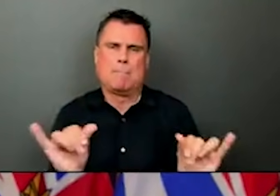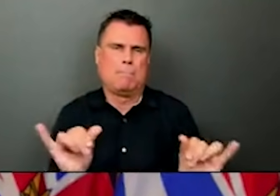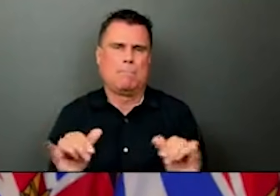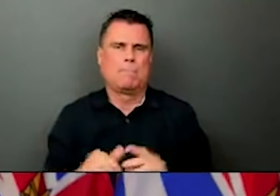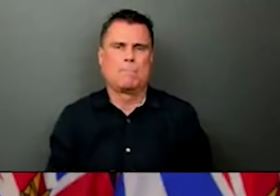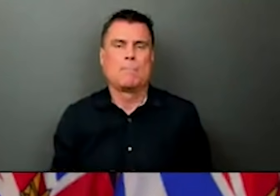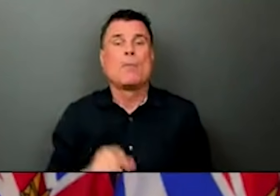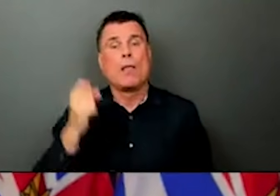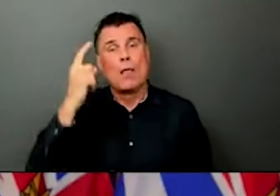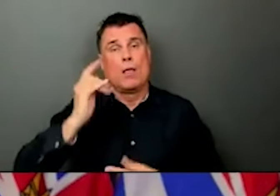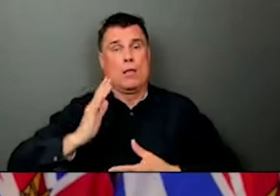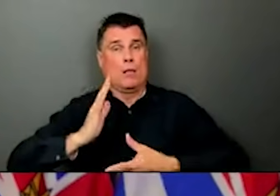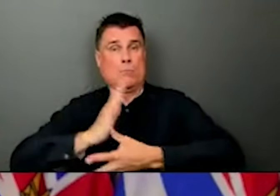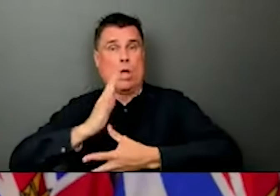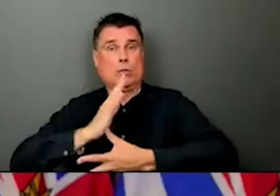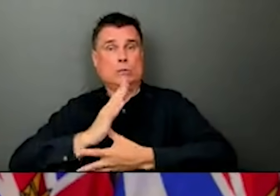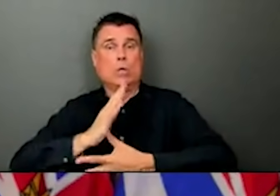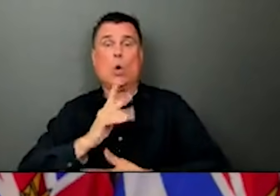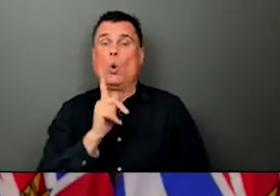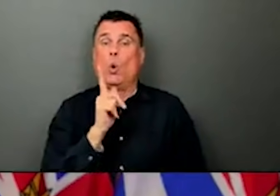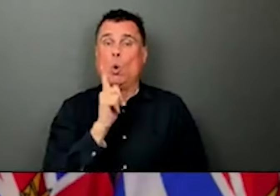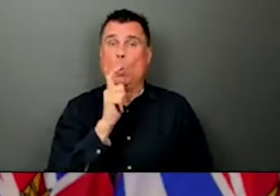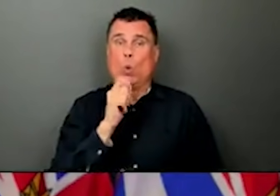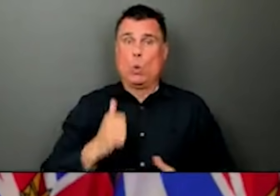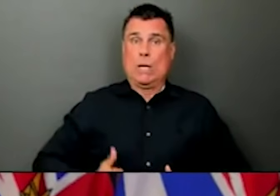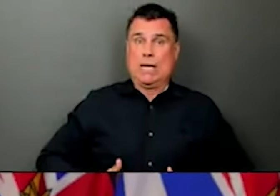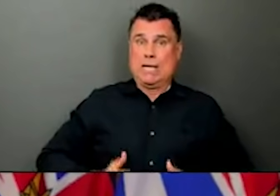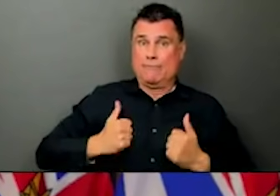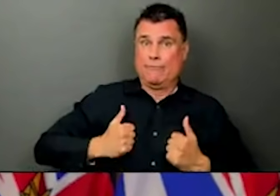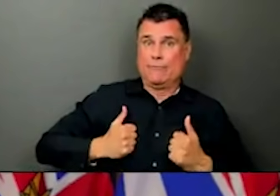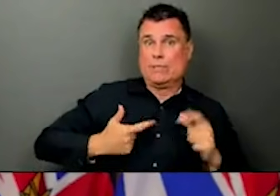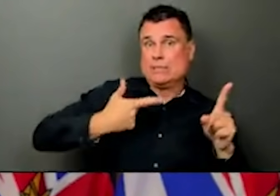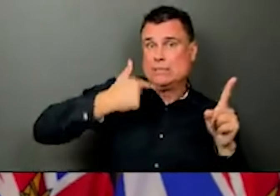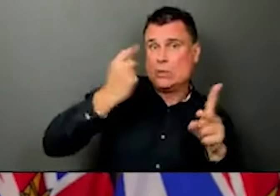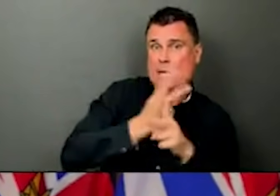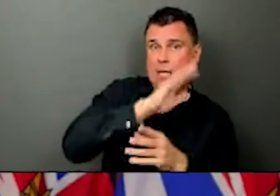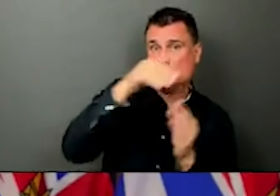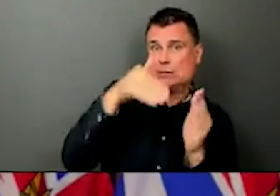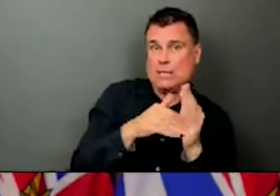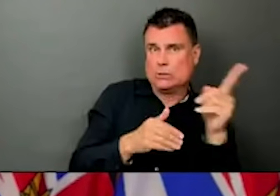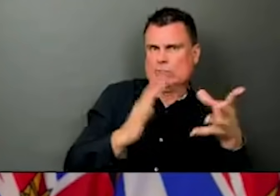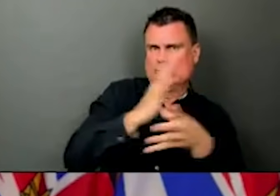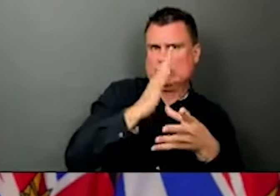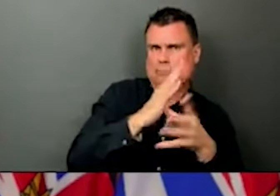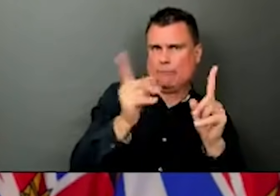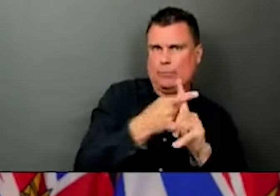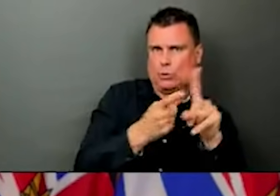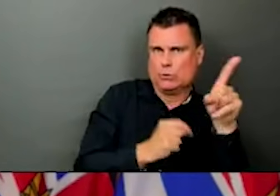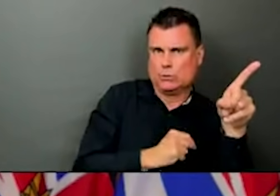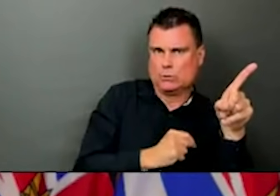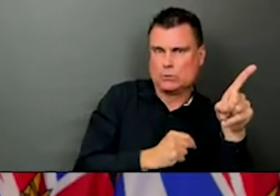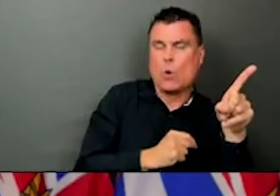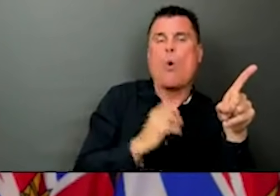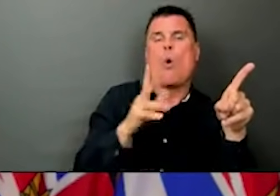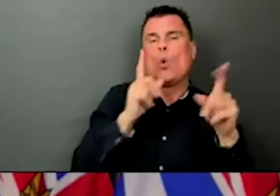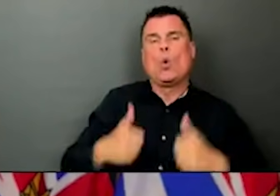first doses, and many of them now, the majority, have had their second doses already.